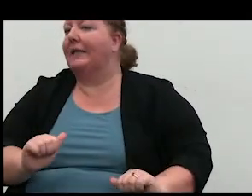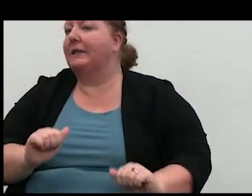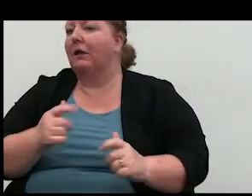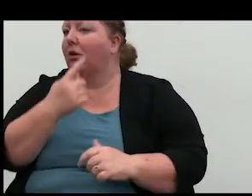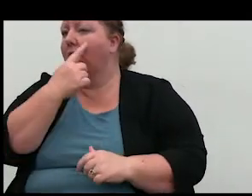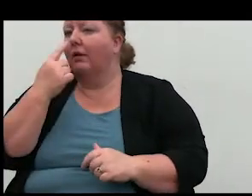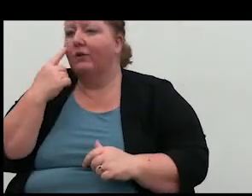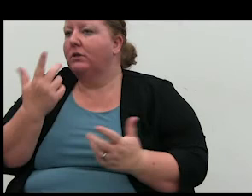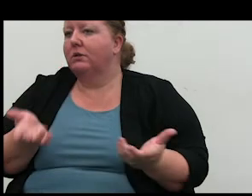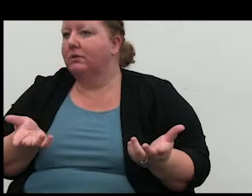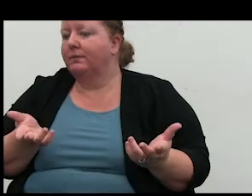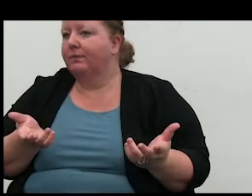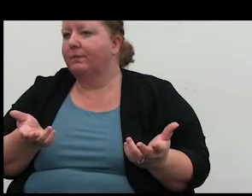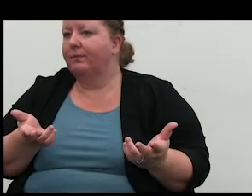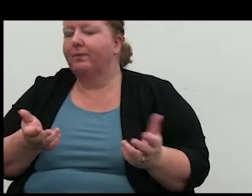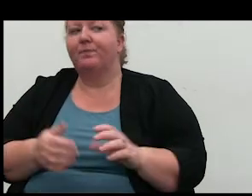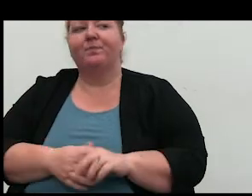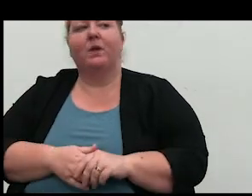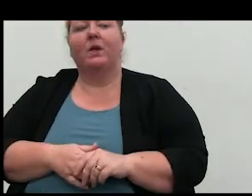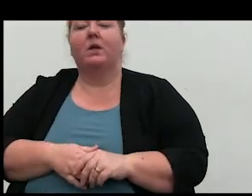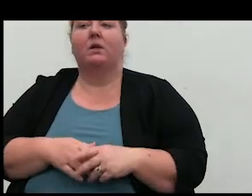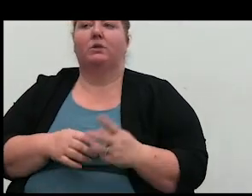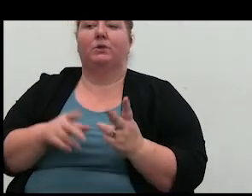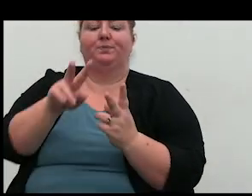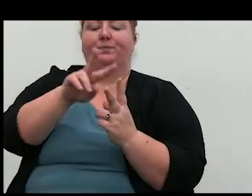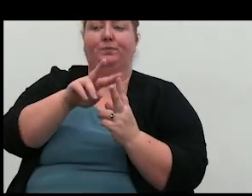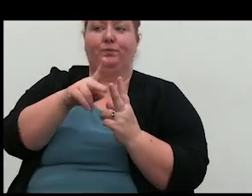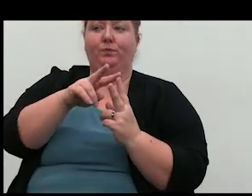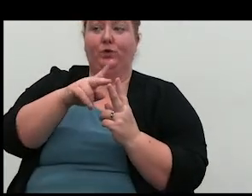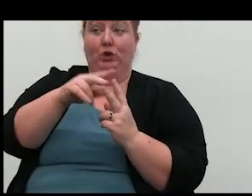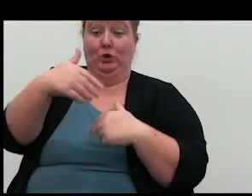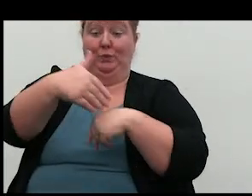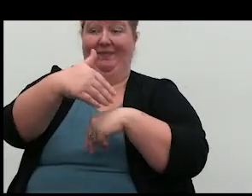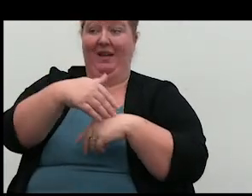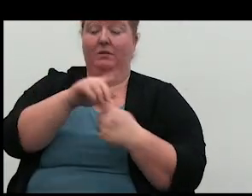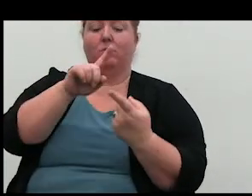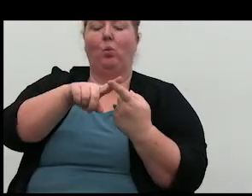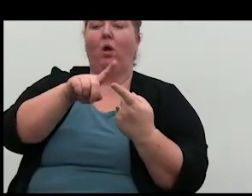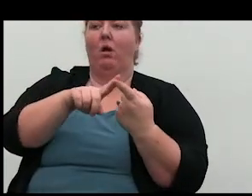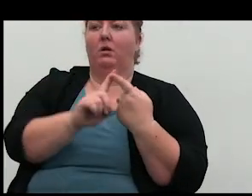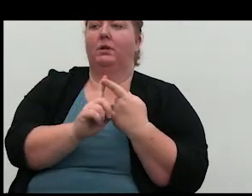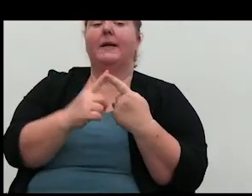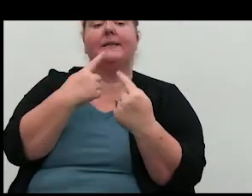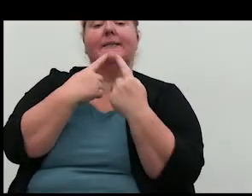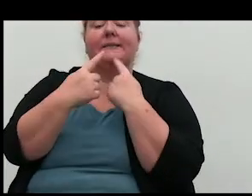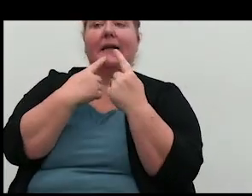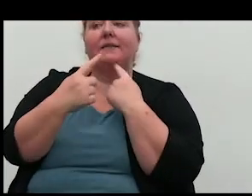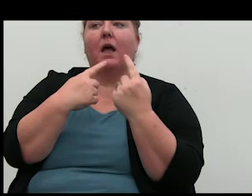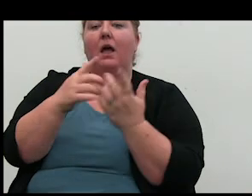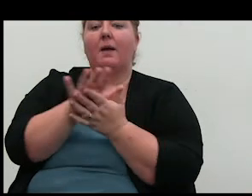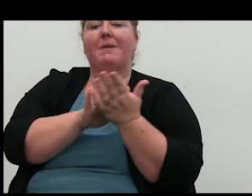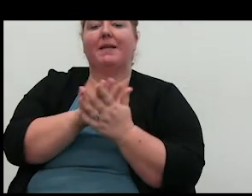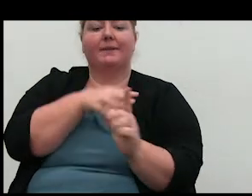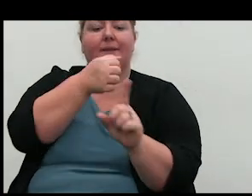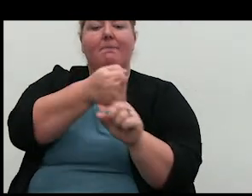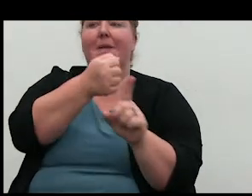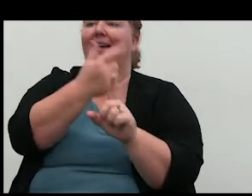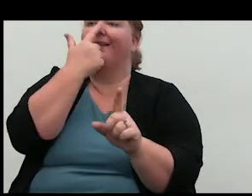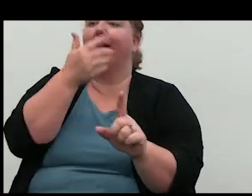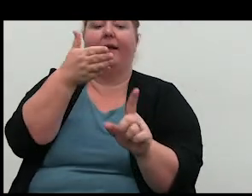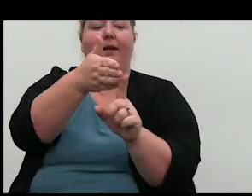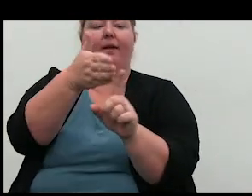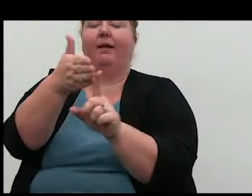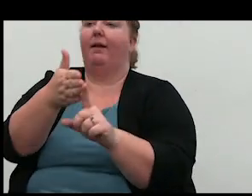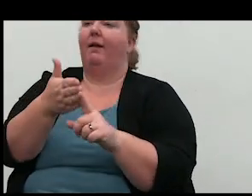that, the effect that, okay, so I think there's two effects that it does have. One is simply that the data enables campaigners to target